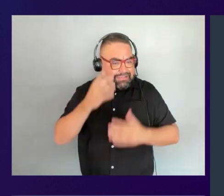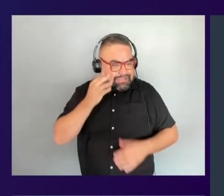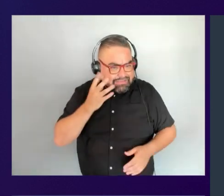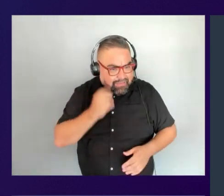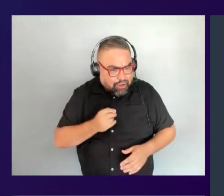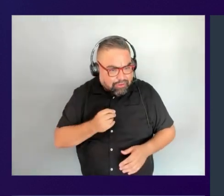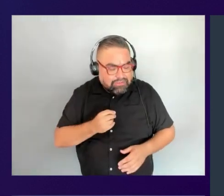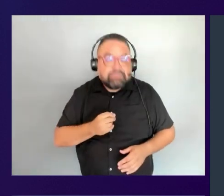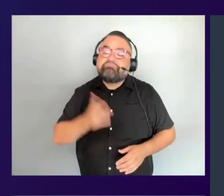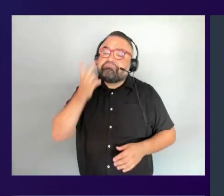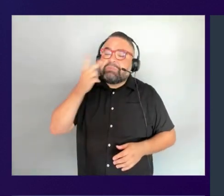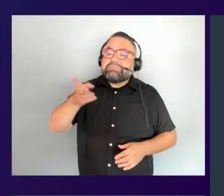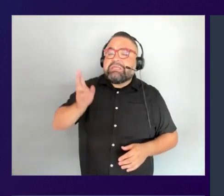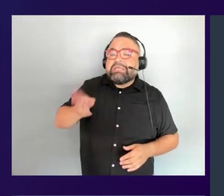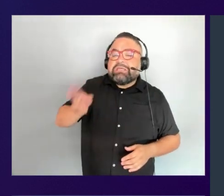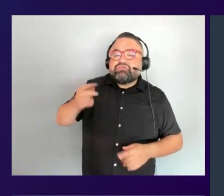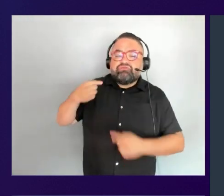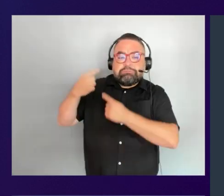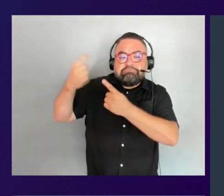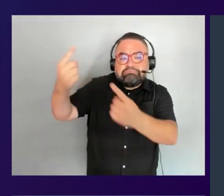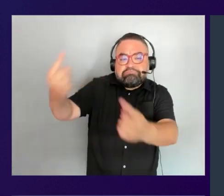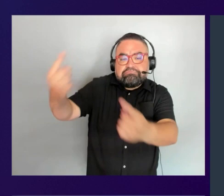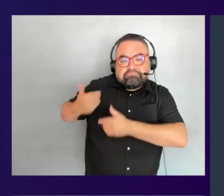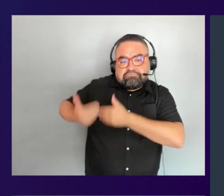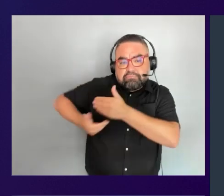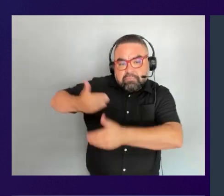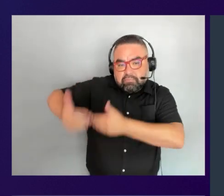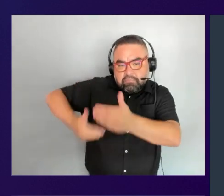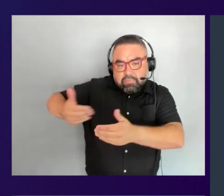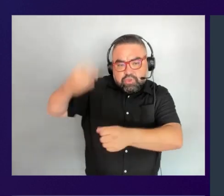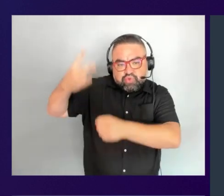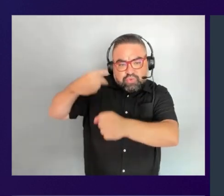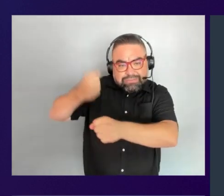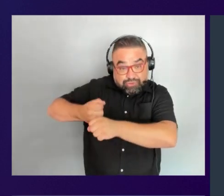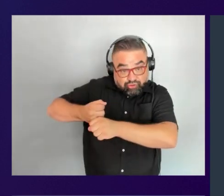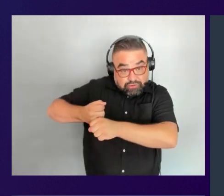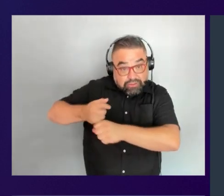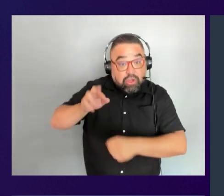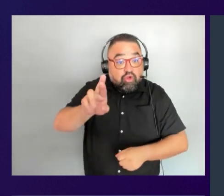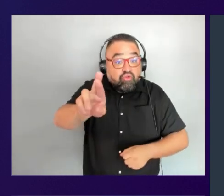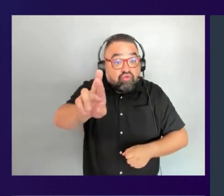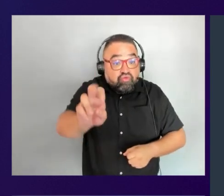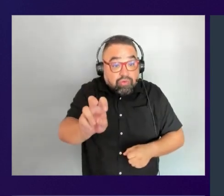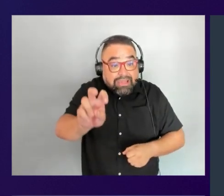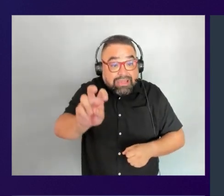and progression here over the last 2 years. At reInvent 2022,